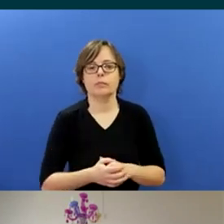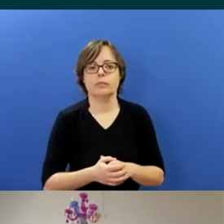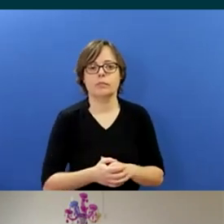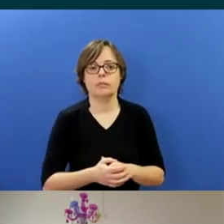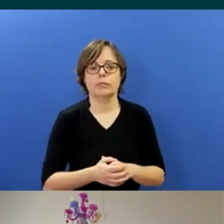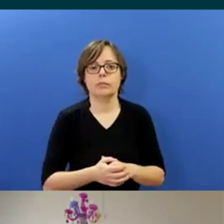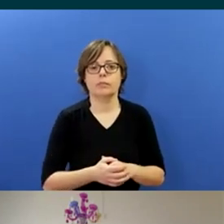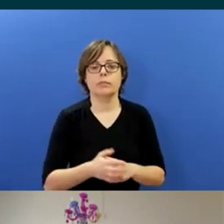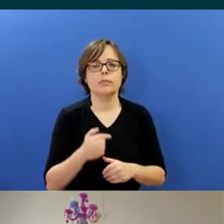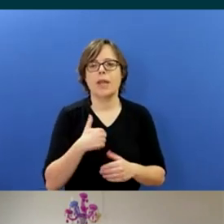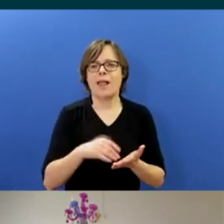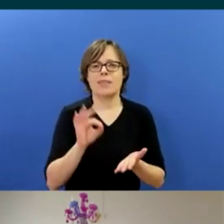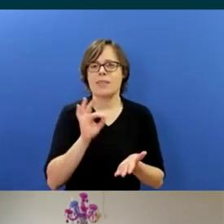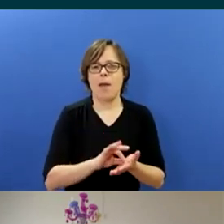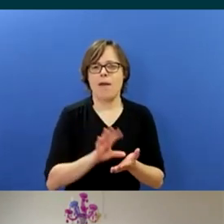few minutes.